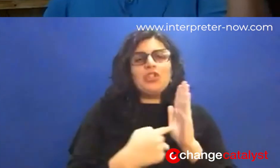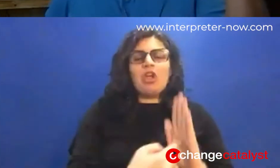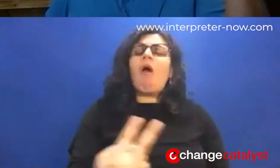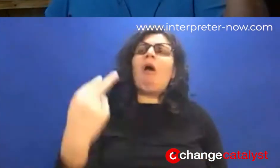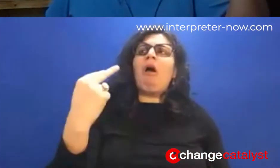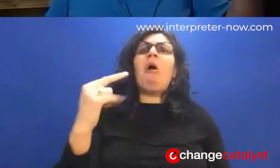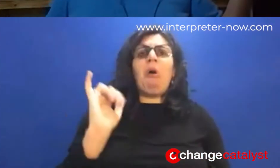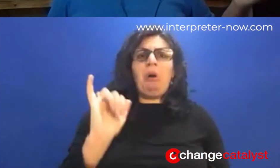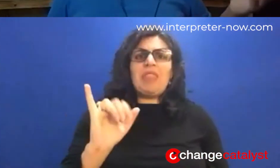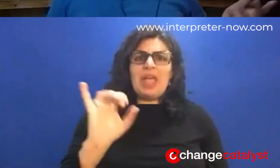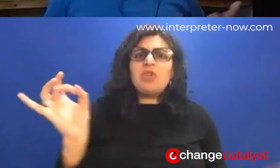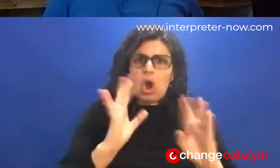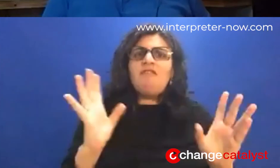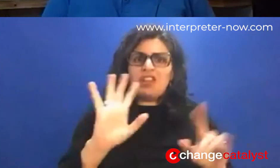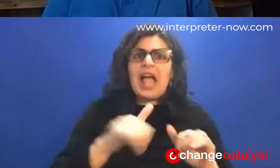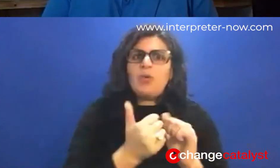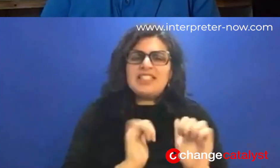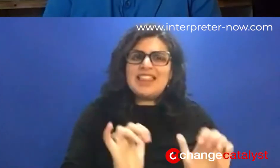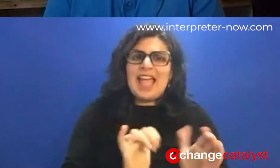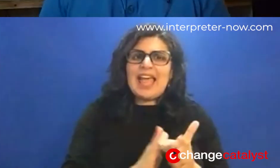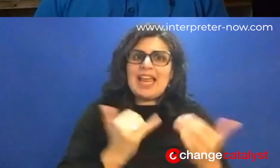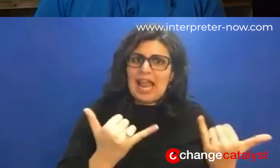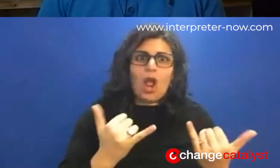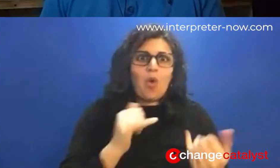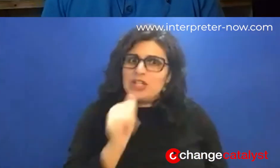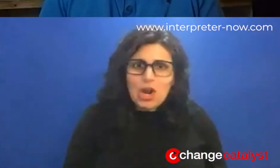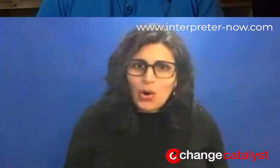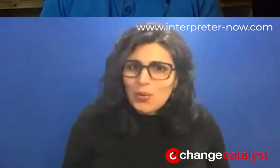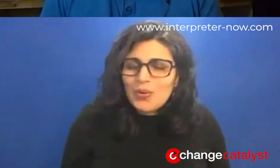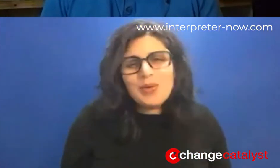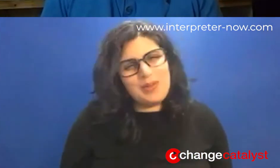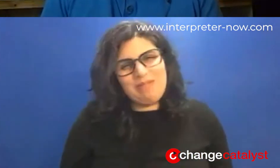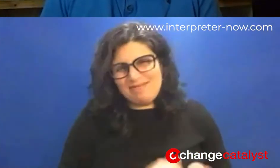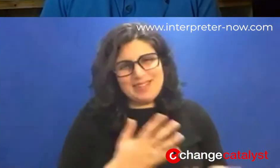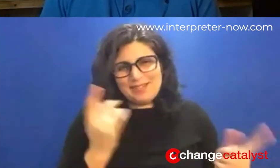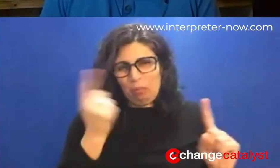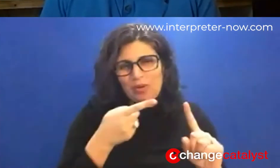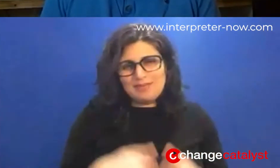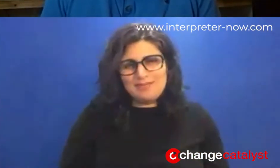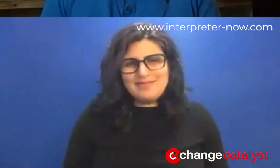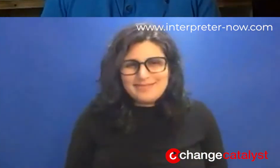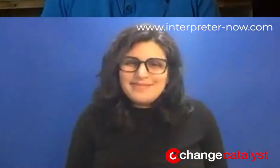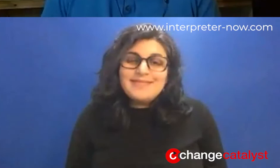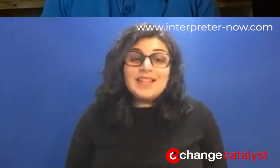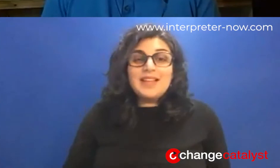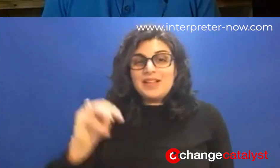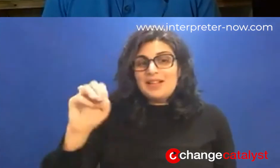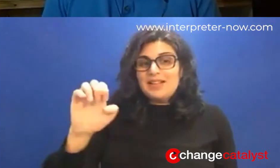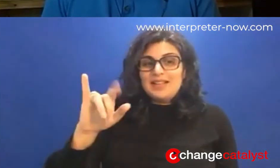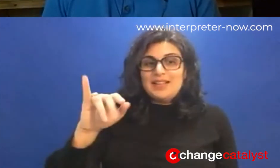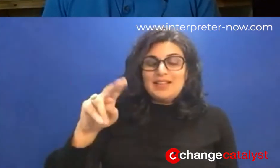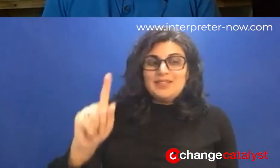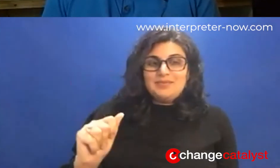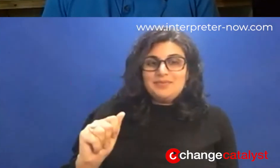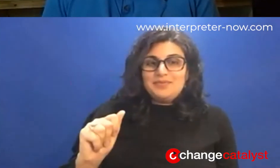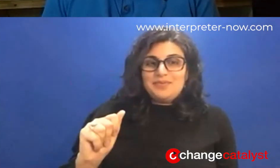we don't. Right. Yeah. So that's all I wanted to say about it. Yeah.